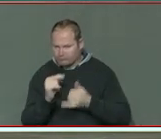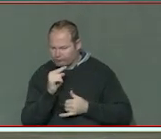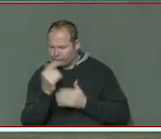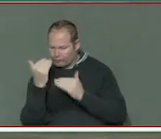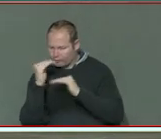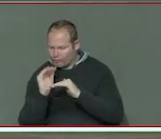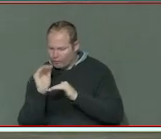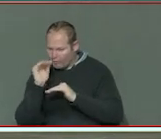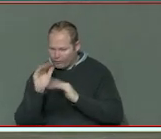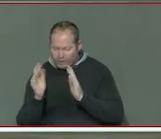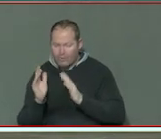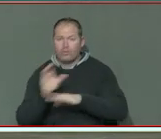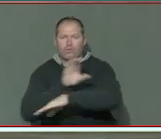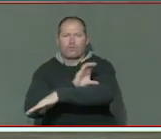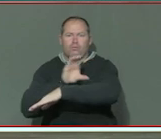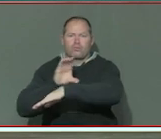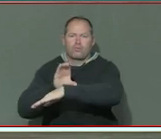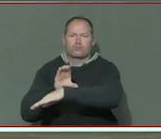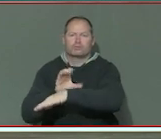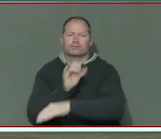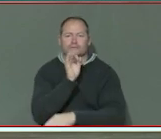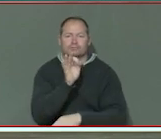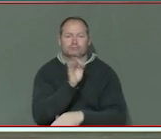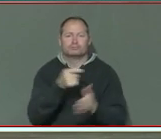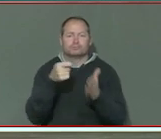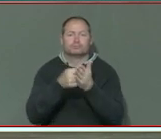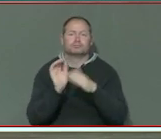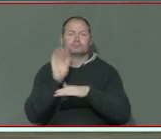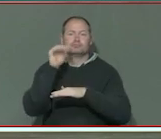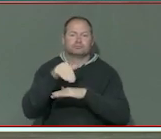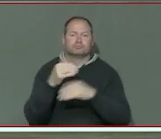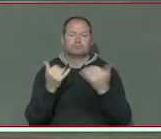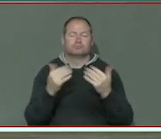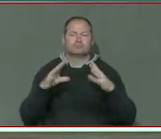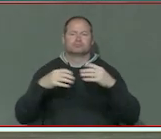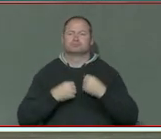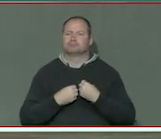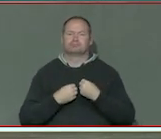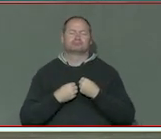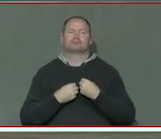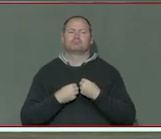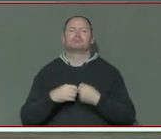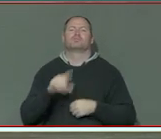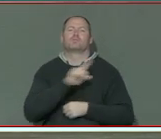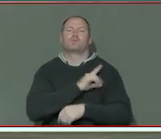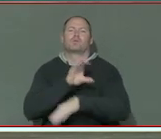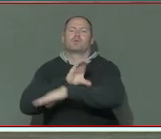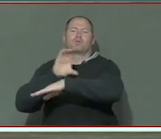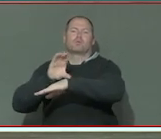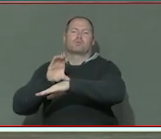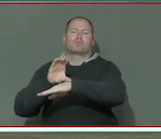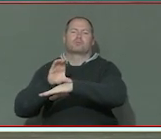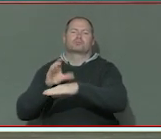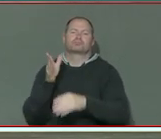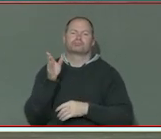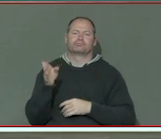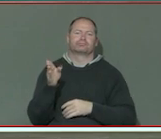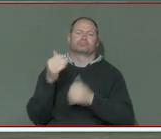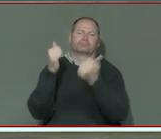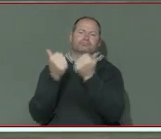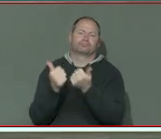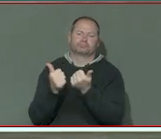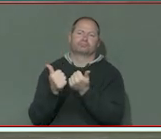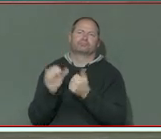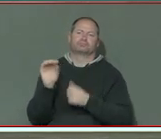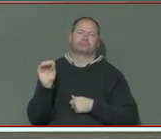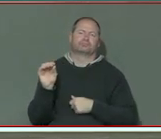easy. If you go and you buy more than the limit, they won't allow you because they set it on the on your account. All right,